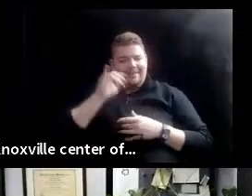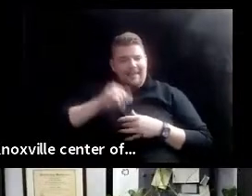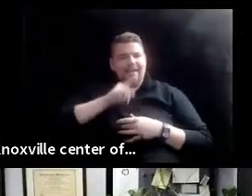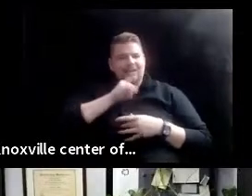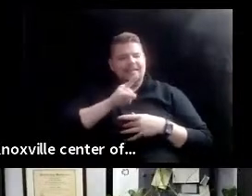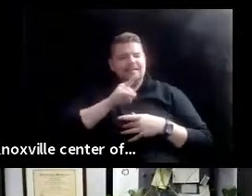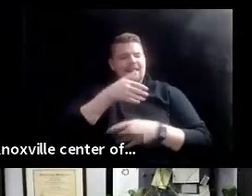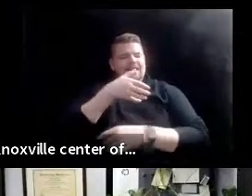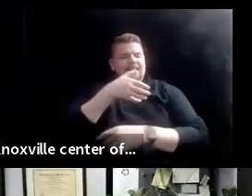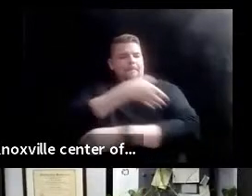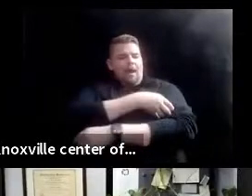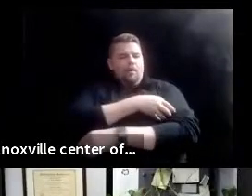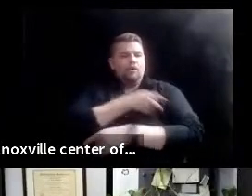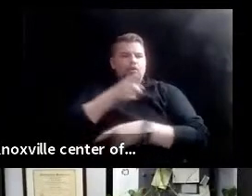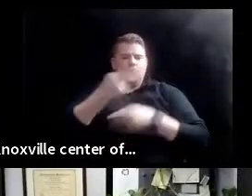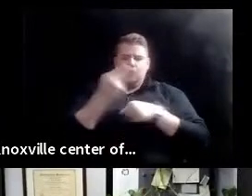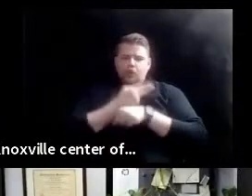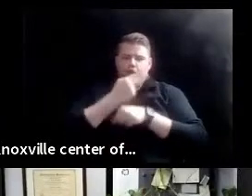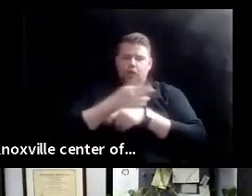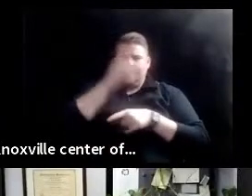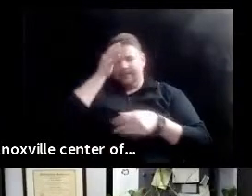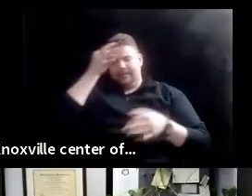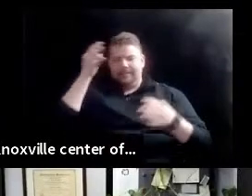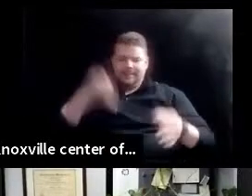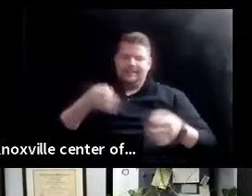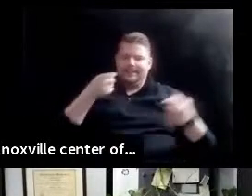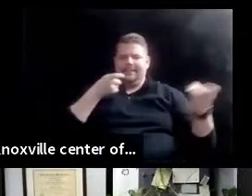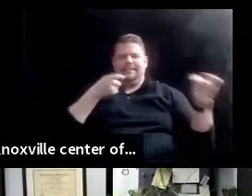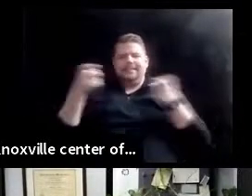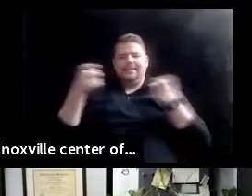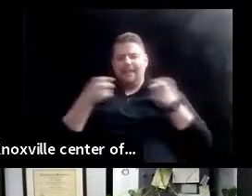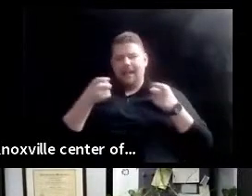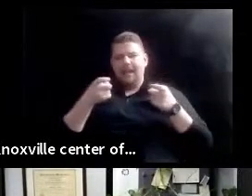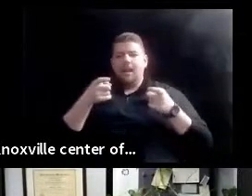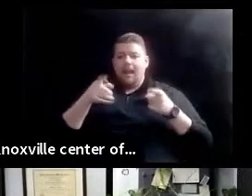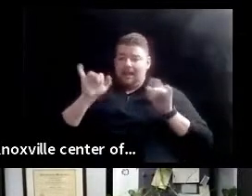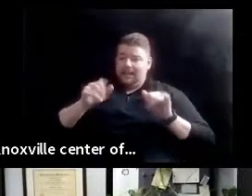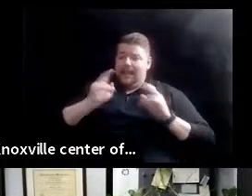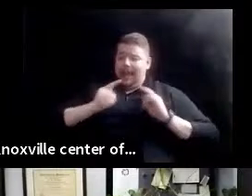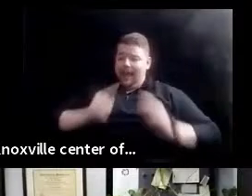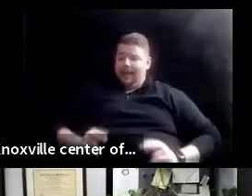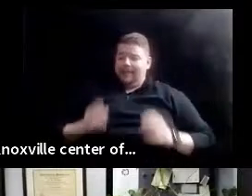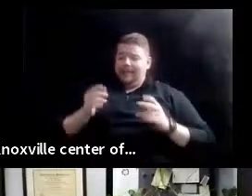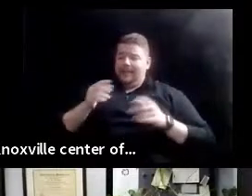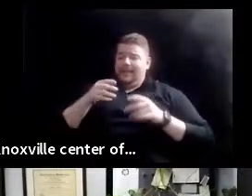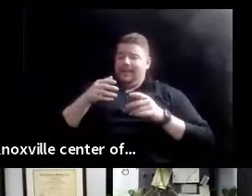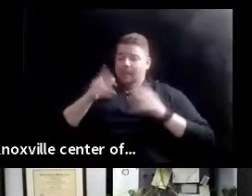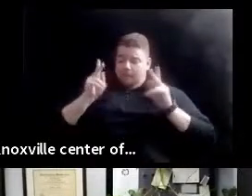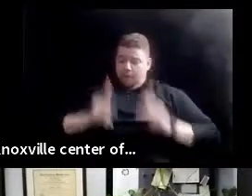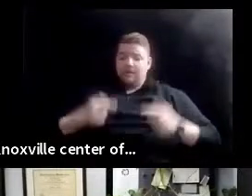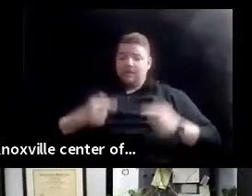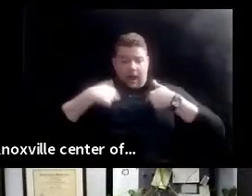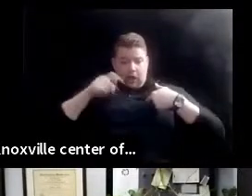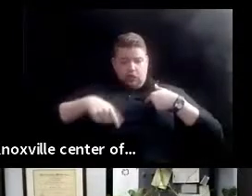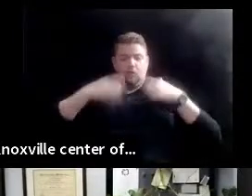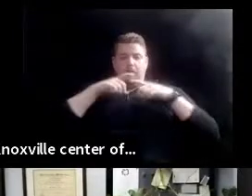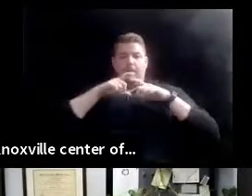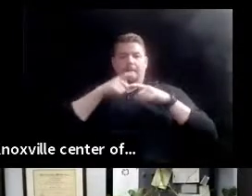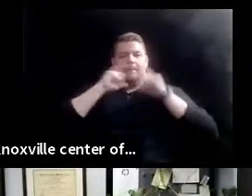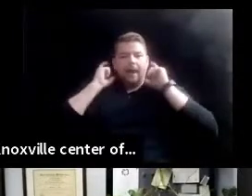you are exercising to dictate whether as a healthy individual, I should wear a mask.